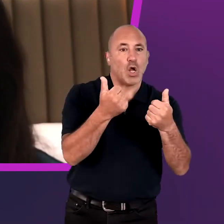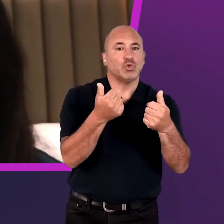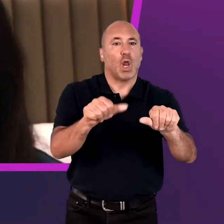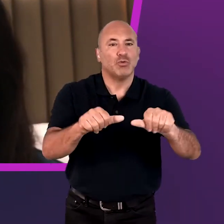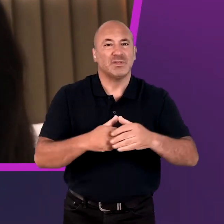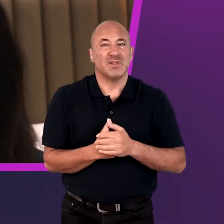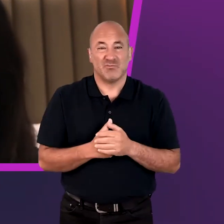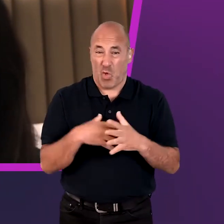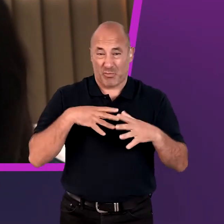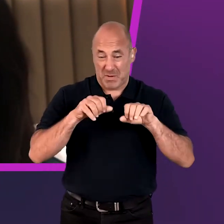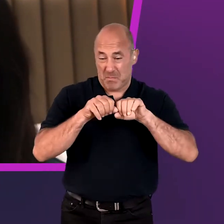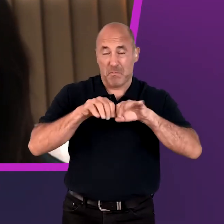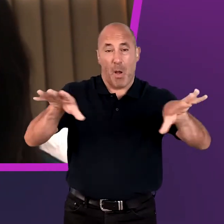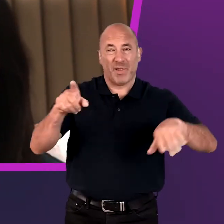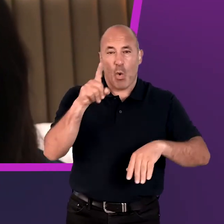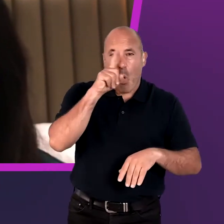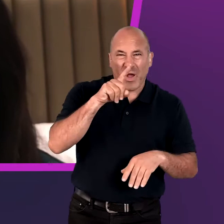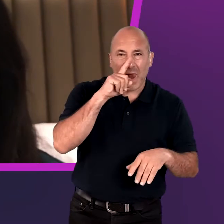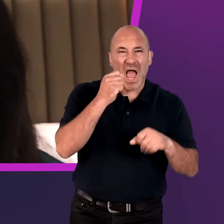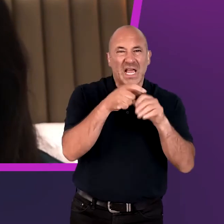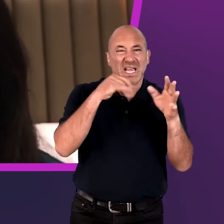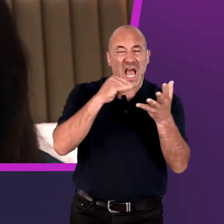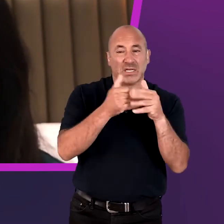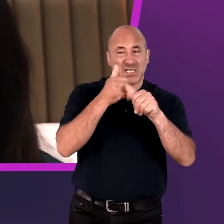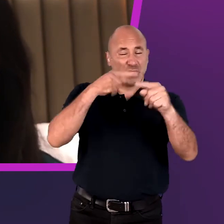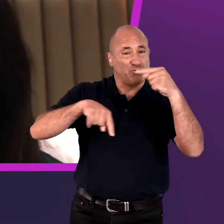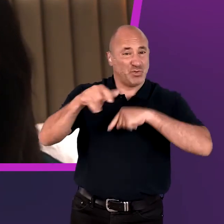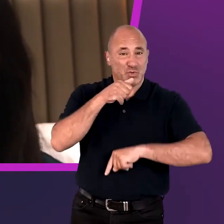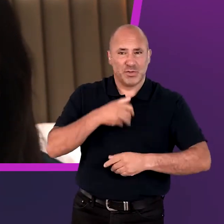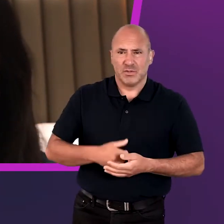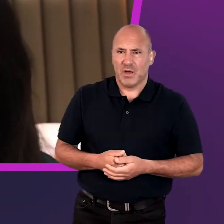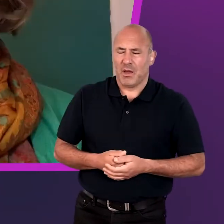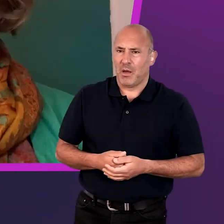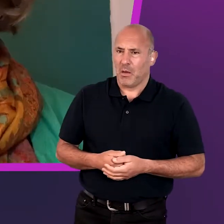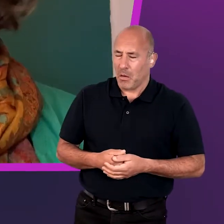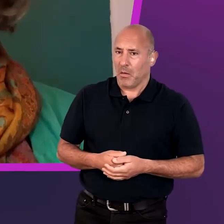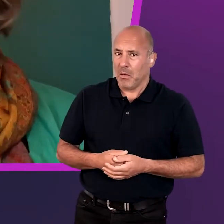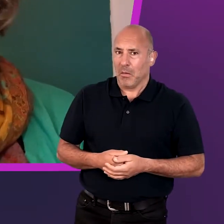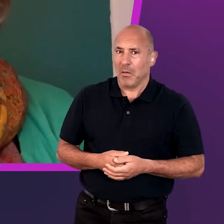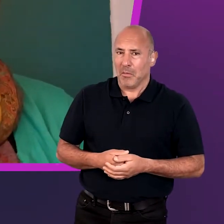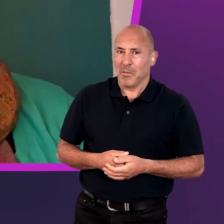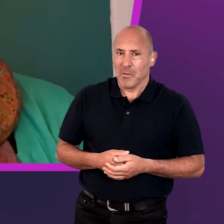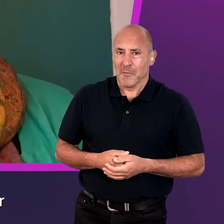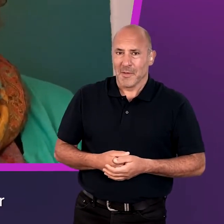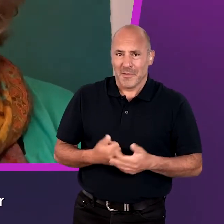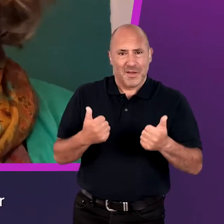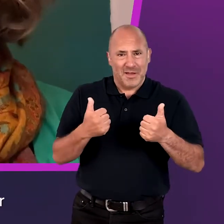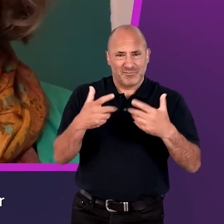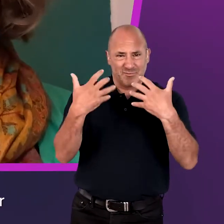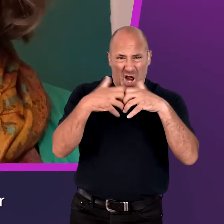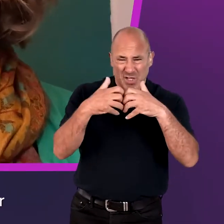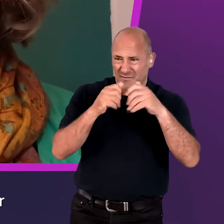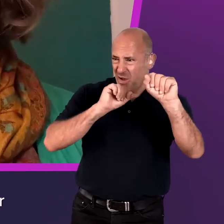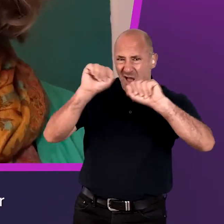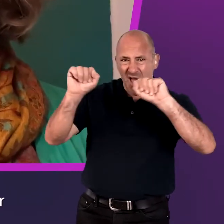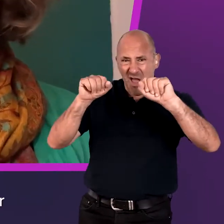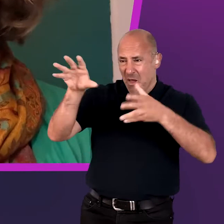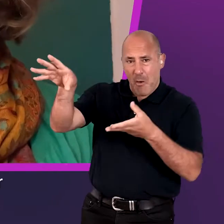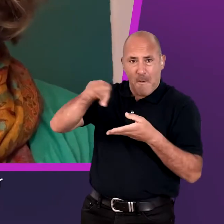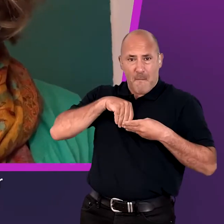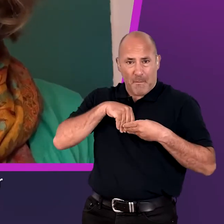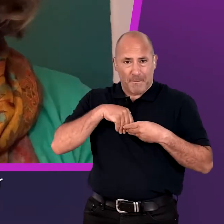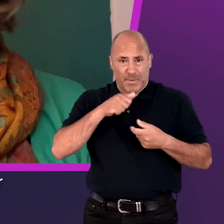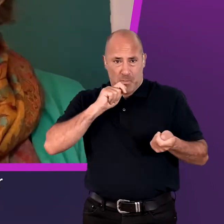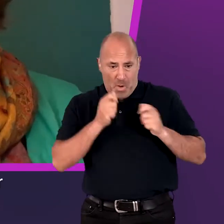Worker Solution. It's already being used in the oil and gas industries. That's really cool. It's great that we can use technology from